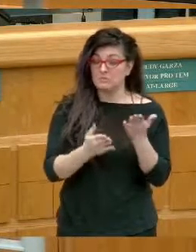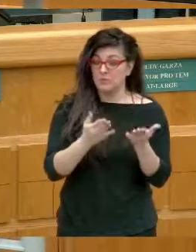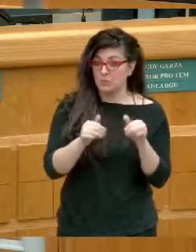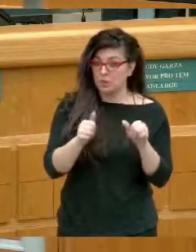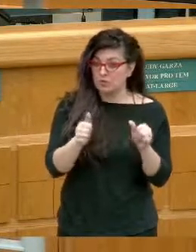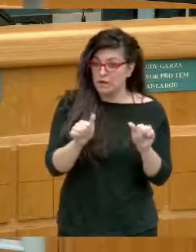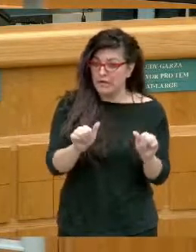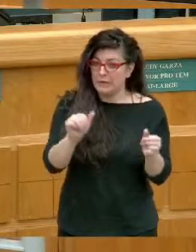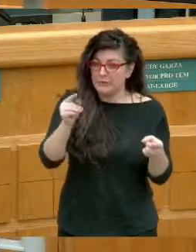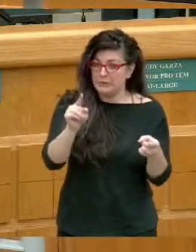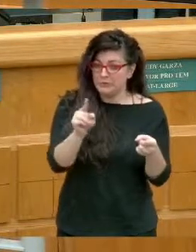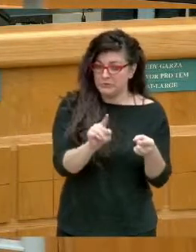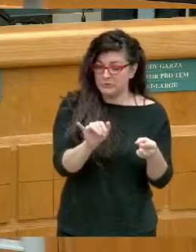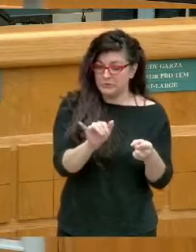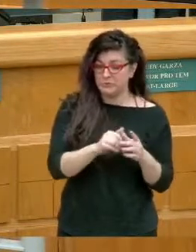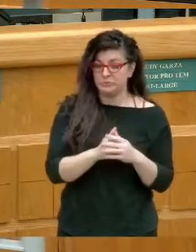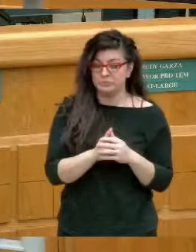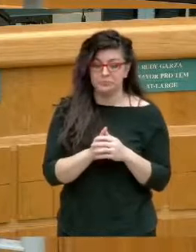that down to even.